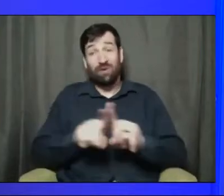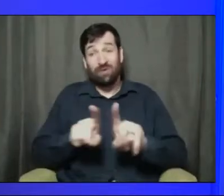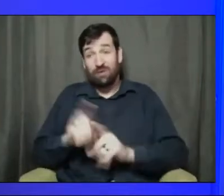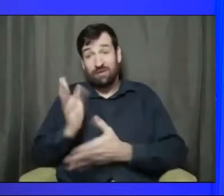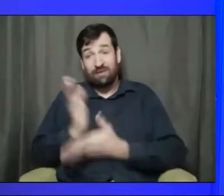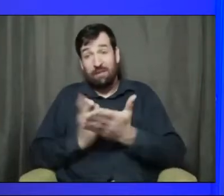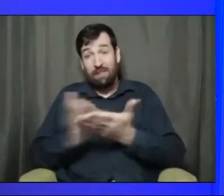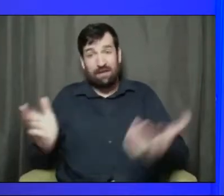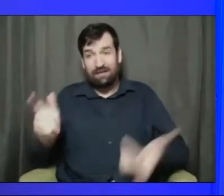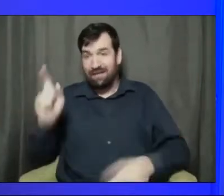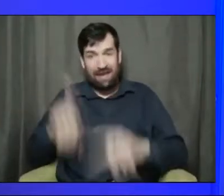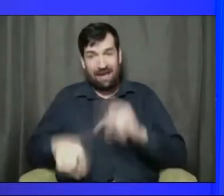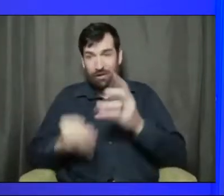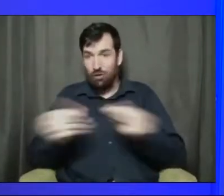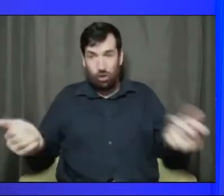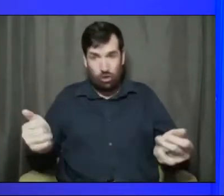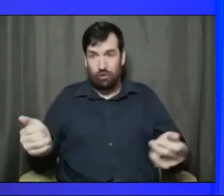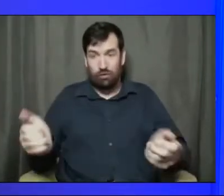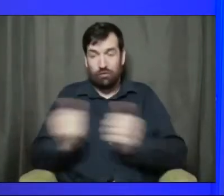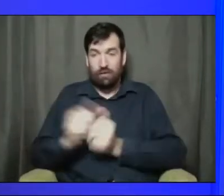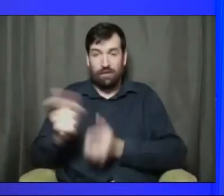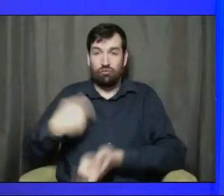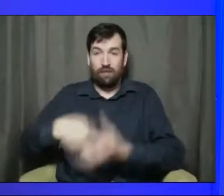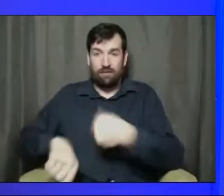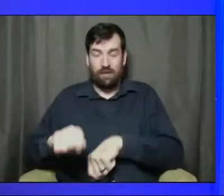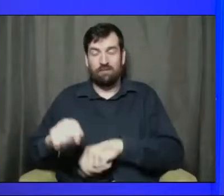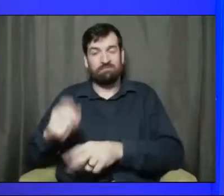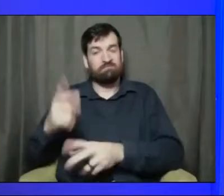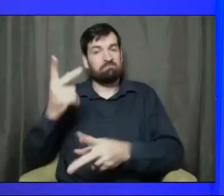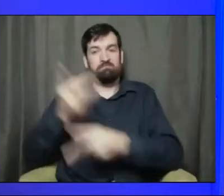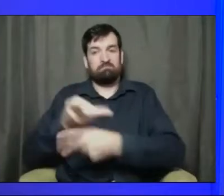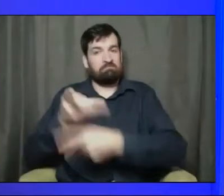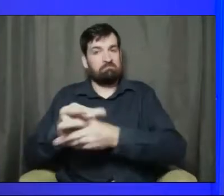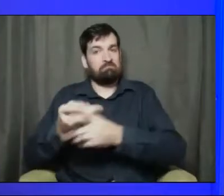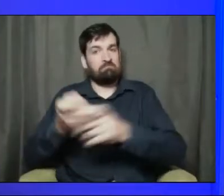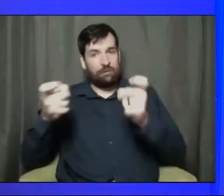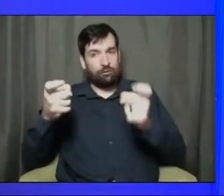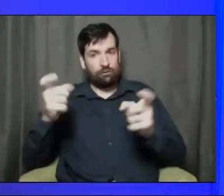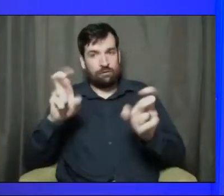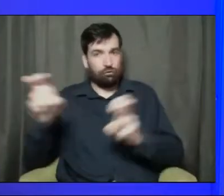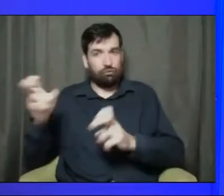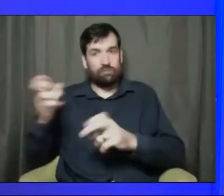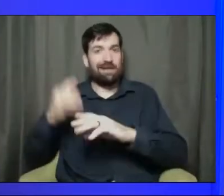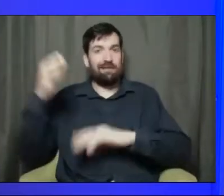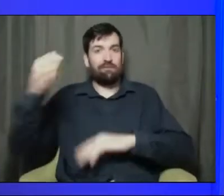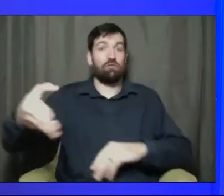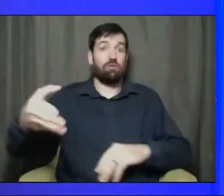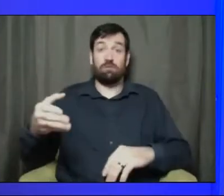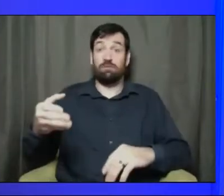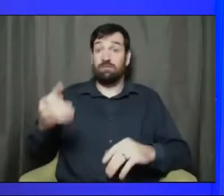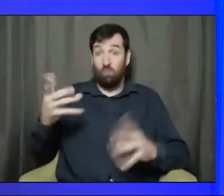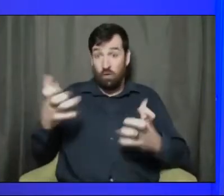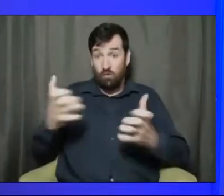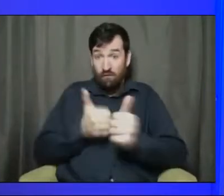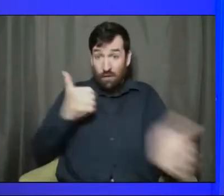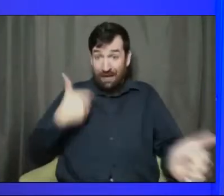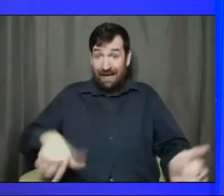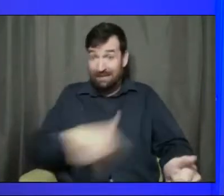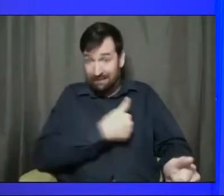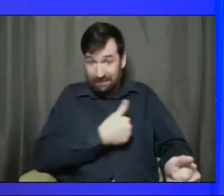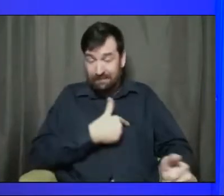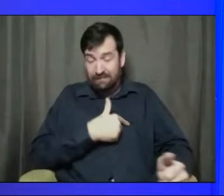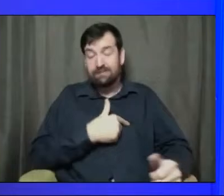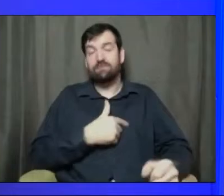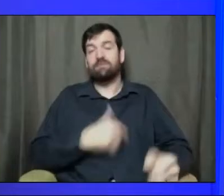to manage those issues afterward. So for those that are trying to avoid seeing folks like us, we do advocate